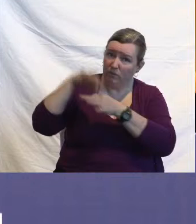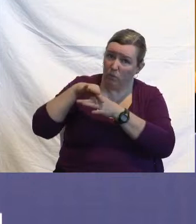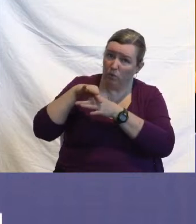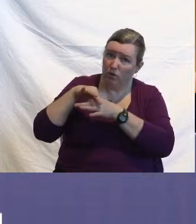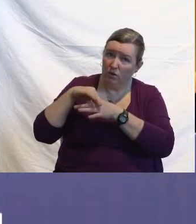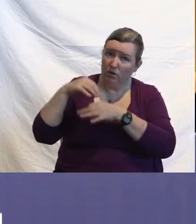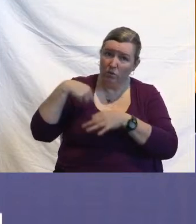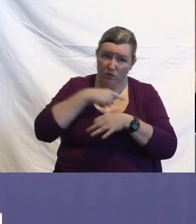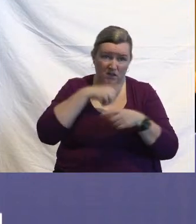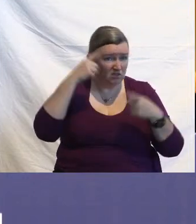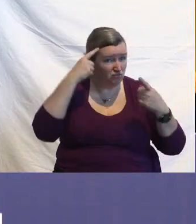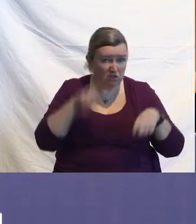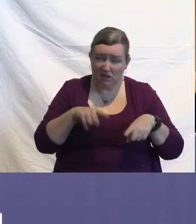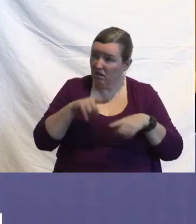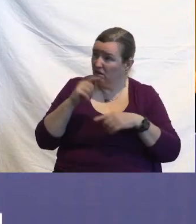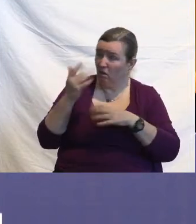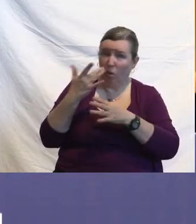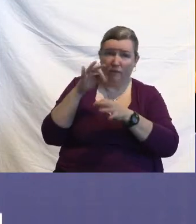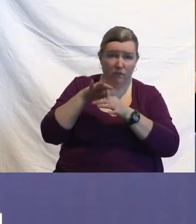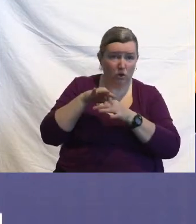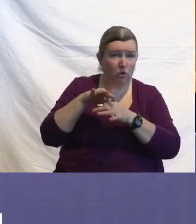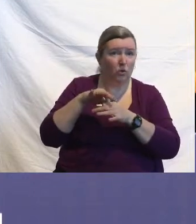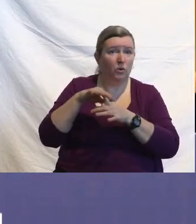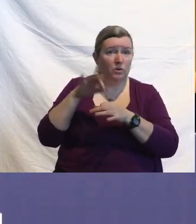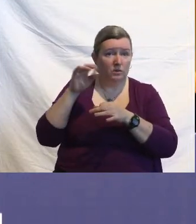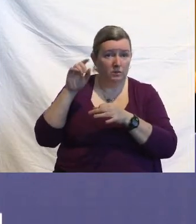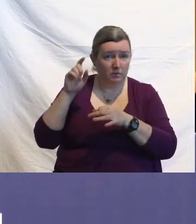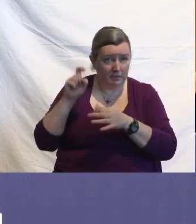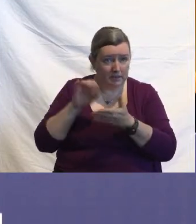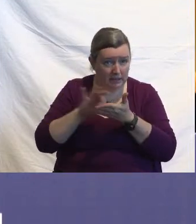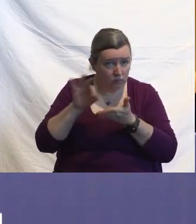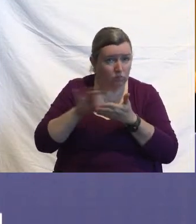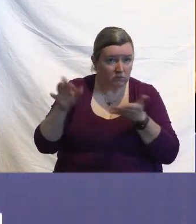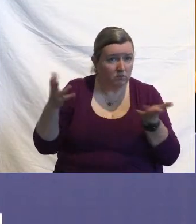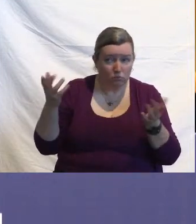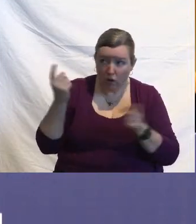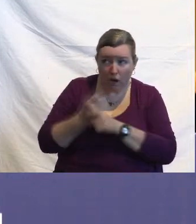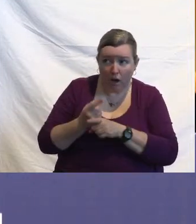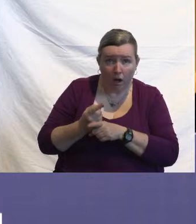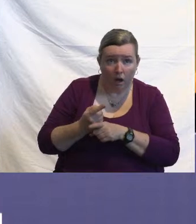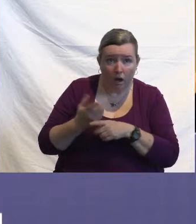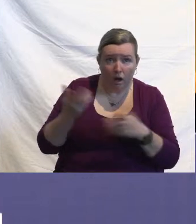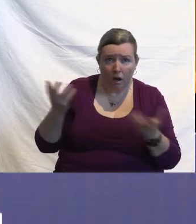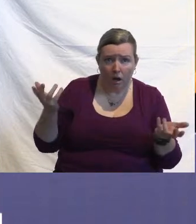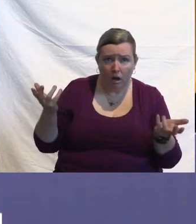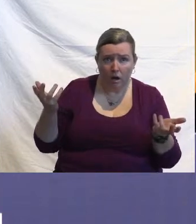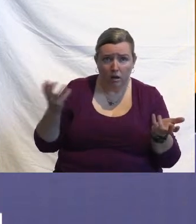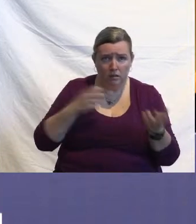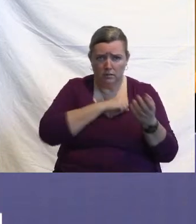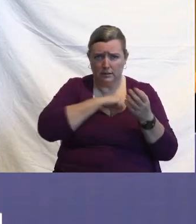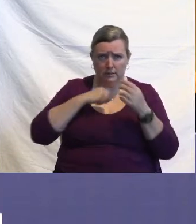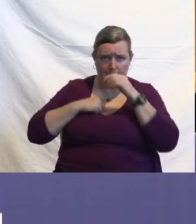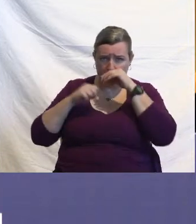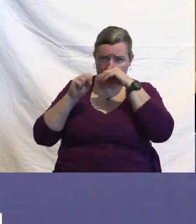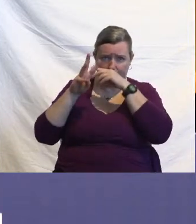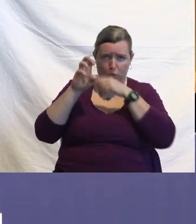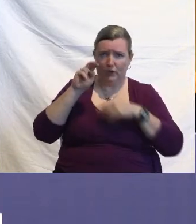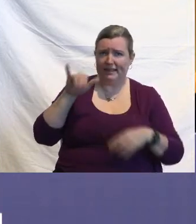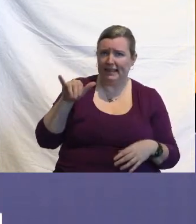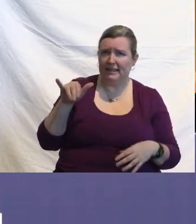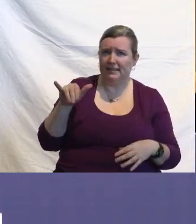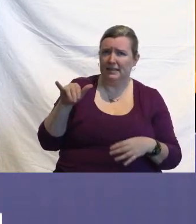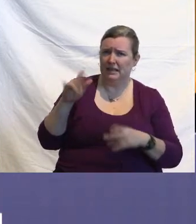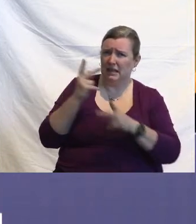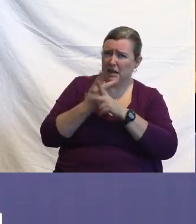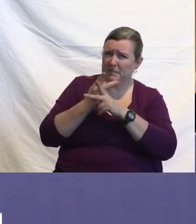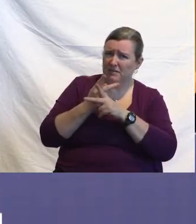counted, but how do you square with that with he should be able to maintain this public position and Jack should take a different view? And